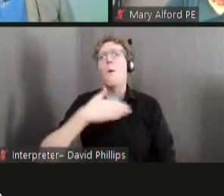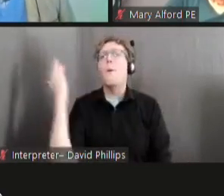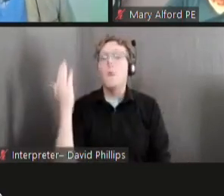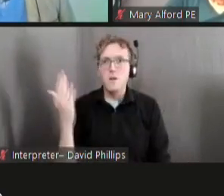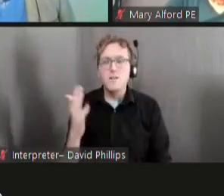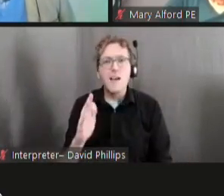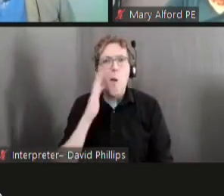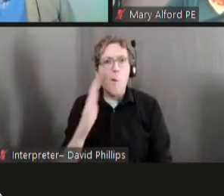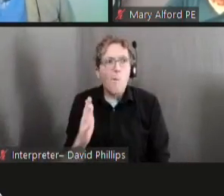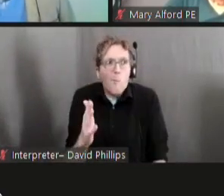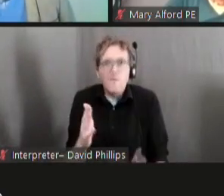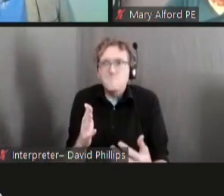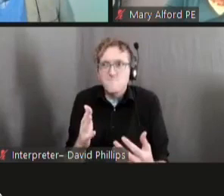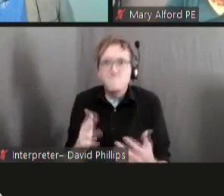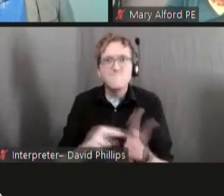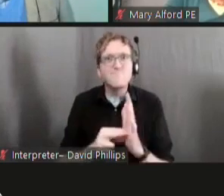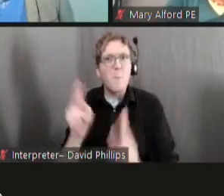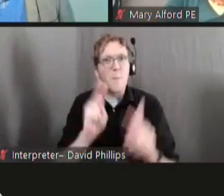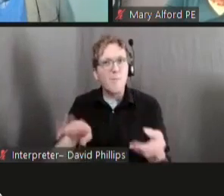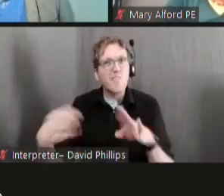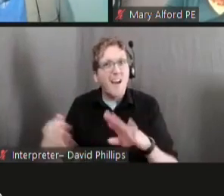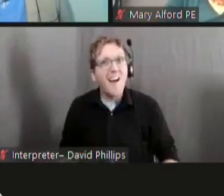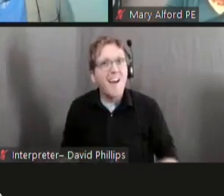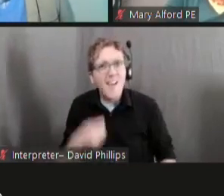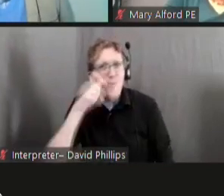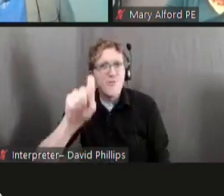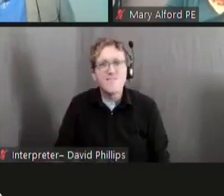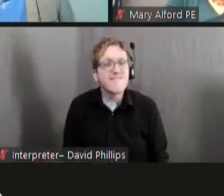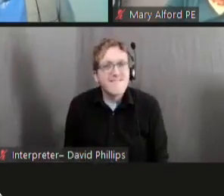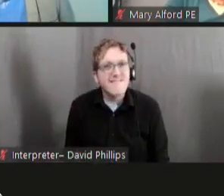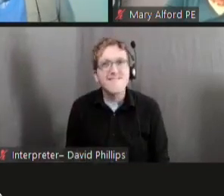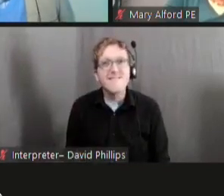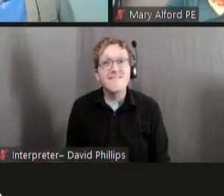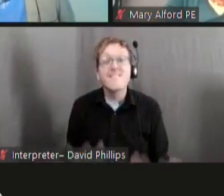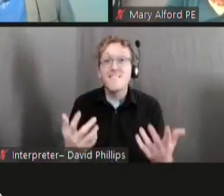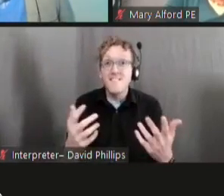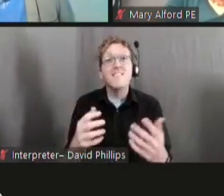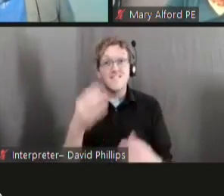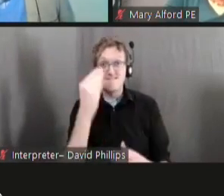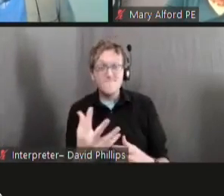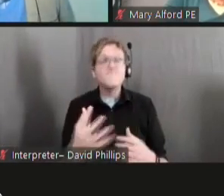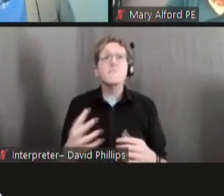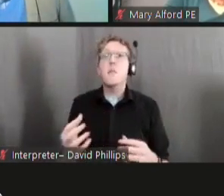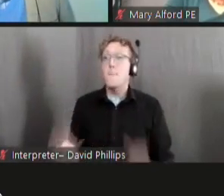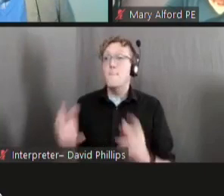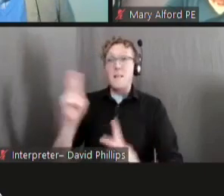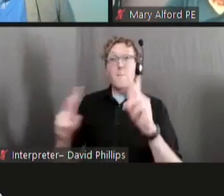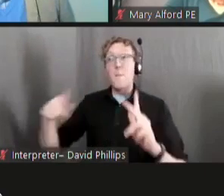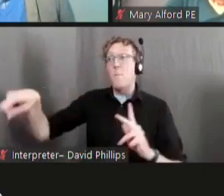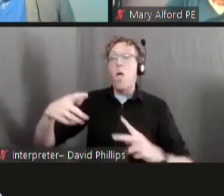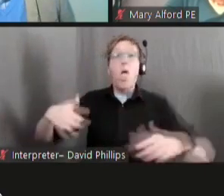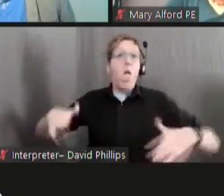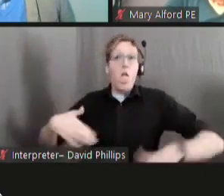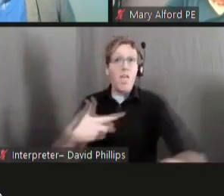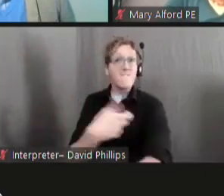getting vaccinated will cost lives. And here's the thing, is that because there are large numbers of people that are still